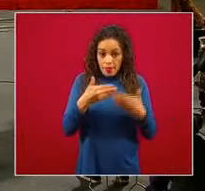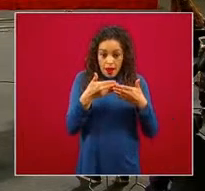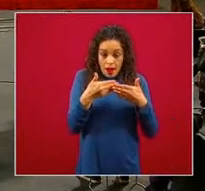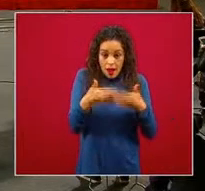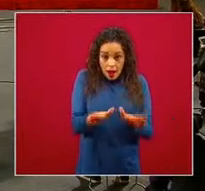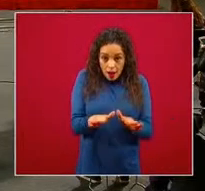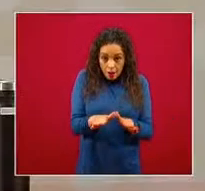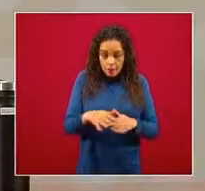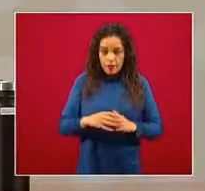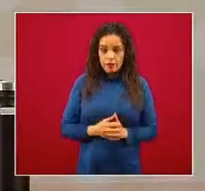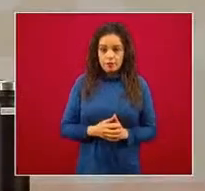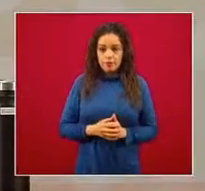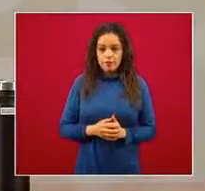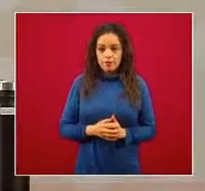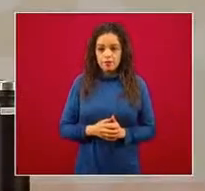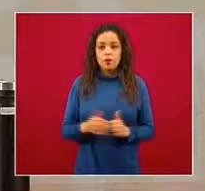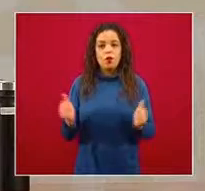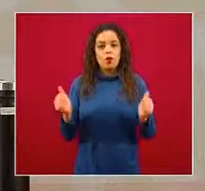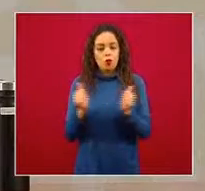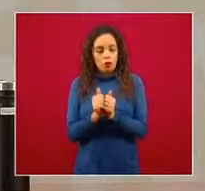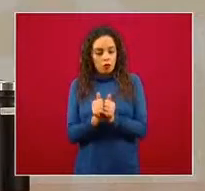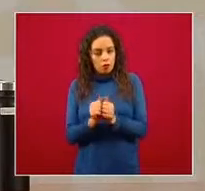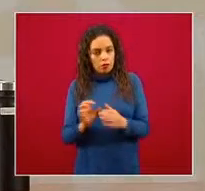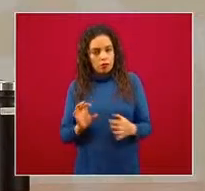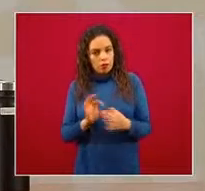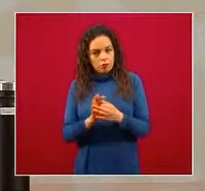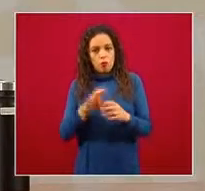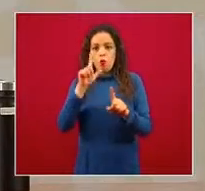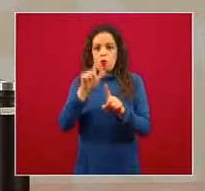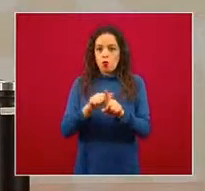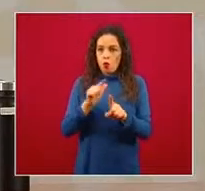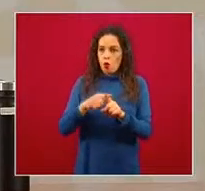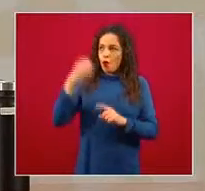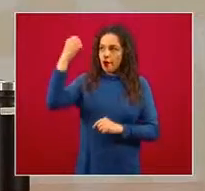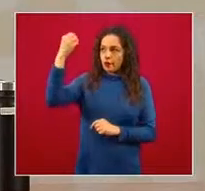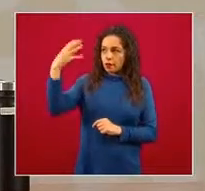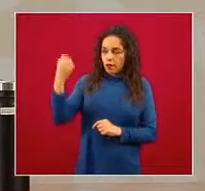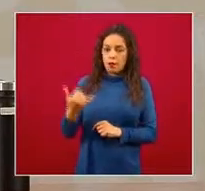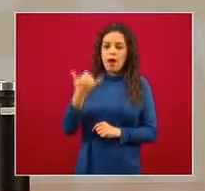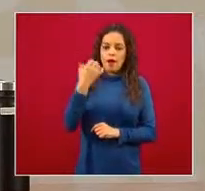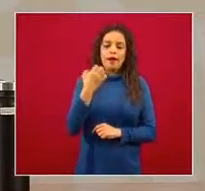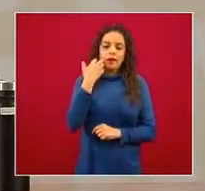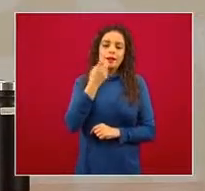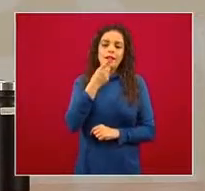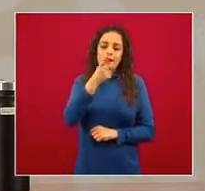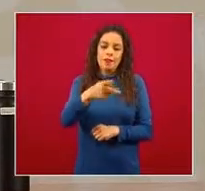we describe the activities we will reopen